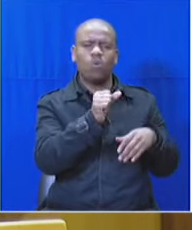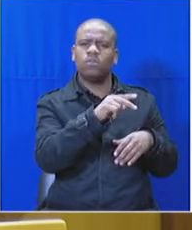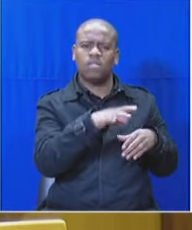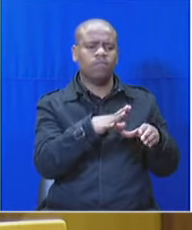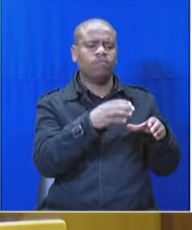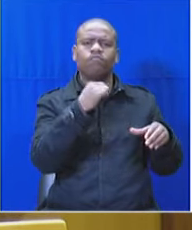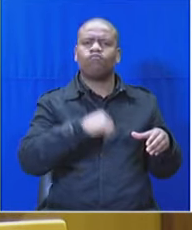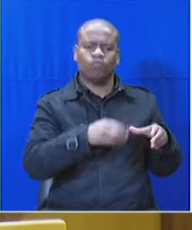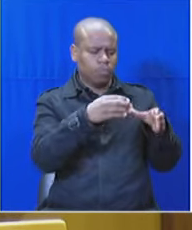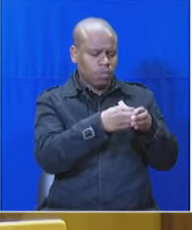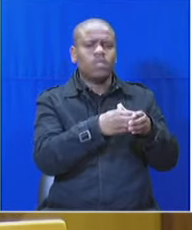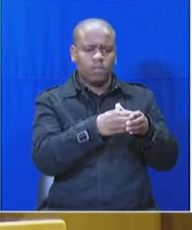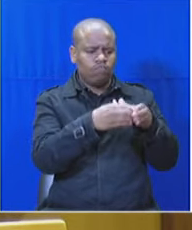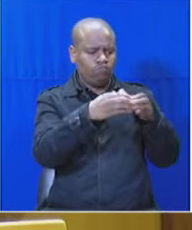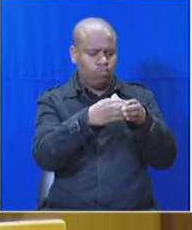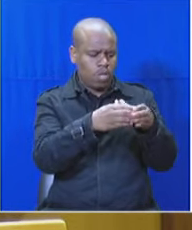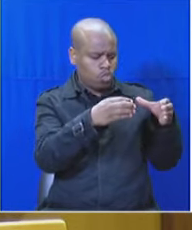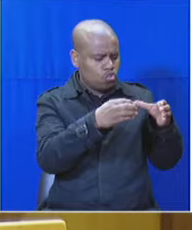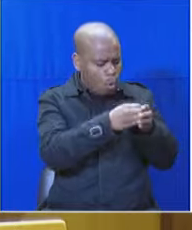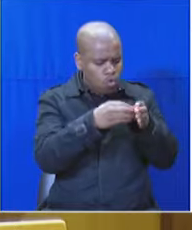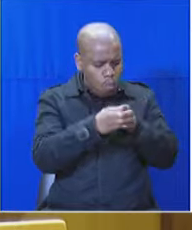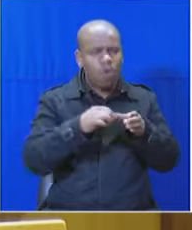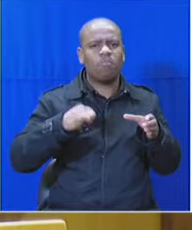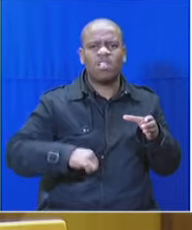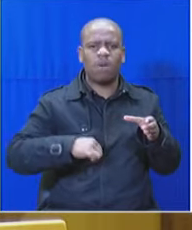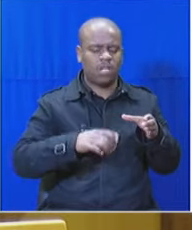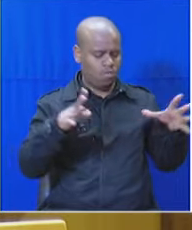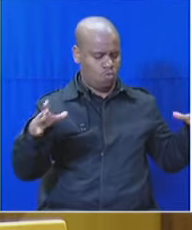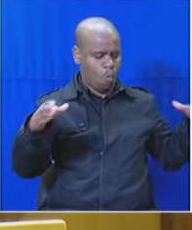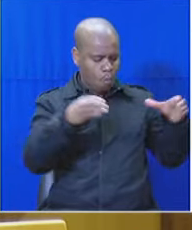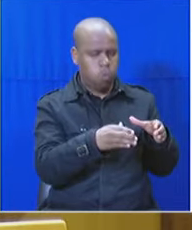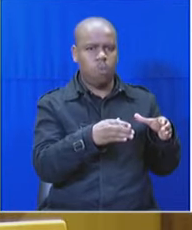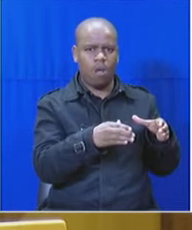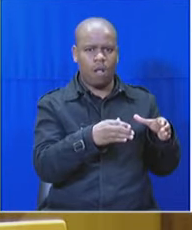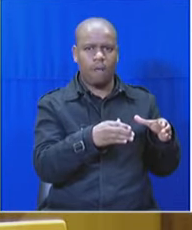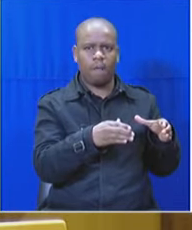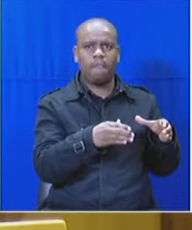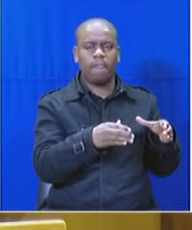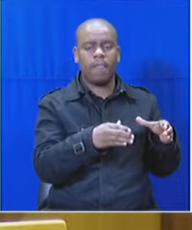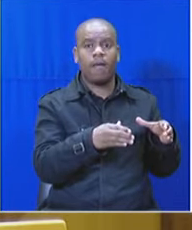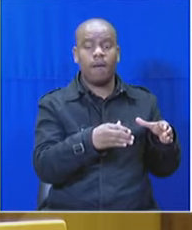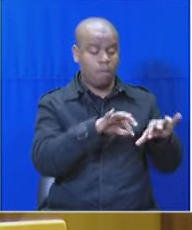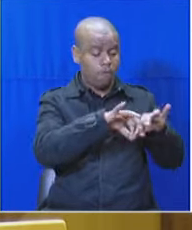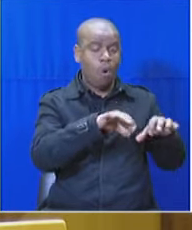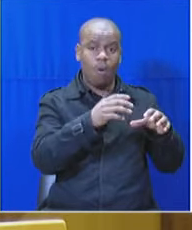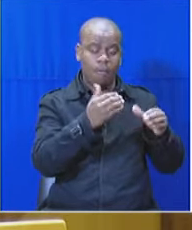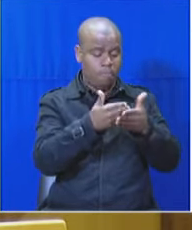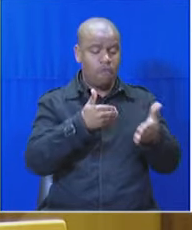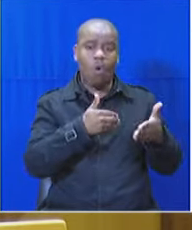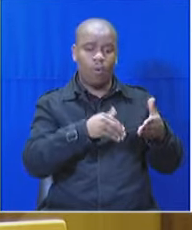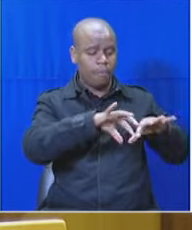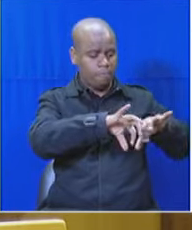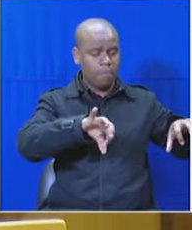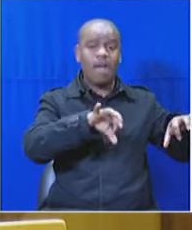small rural municipalities and towns? One would like to know that, Honourable Minister. Now, I was happy, Honourable